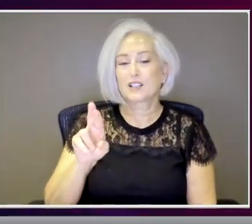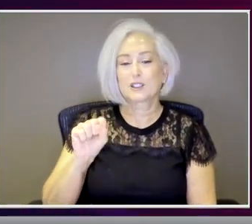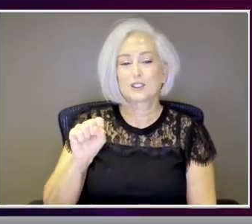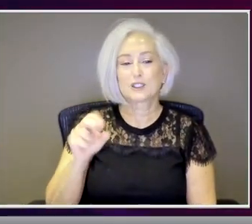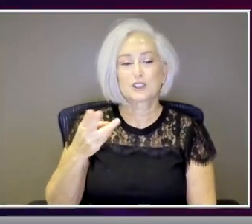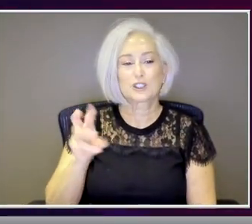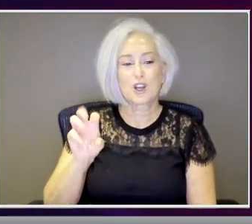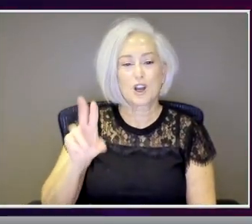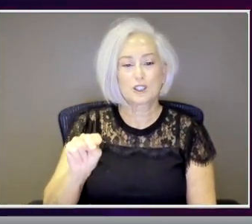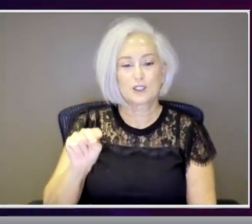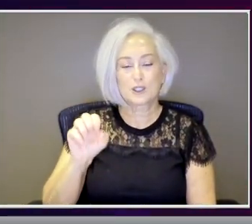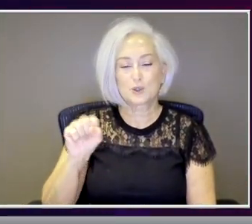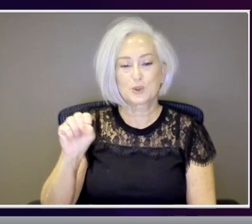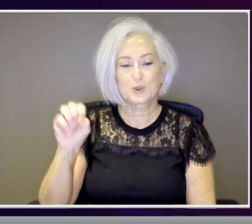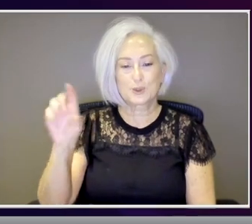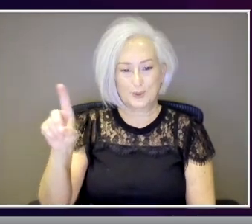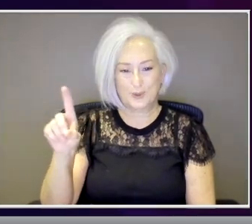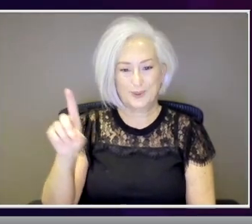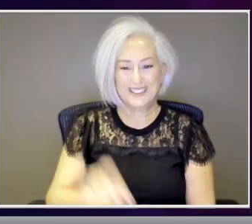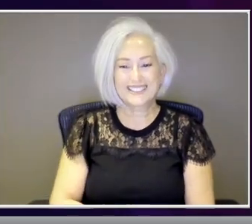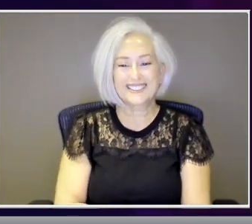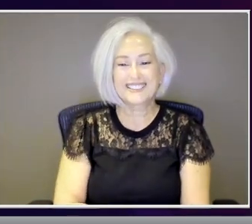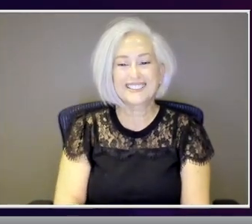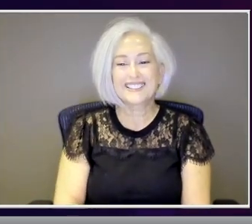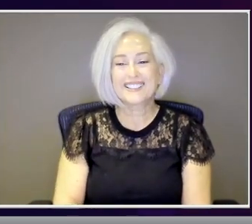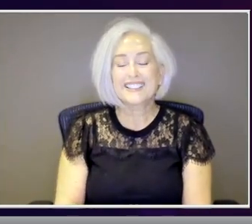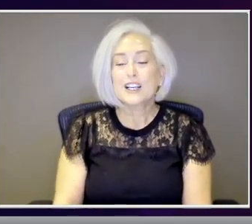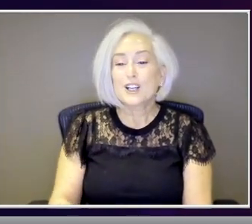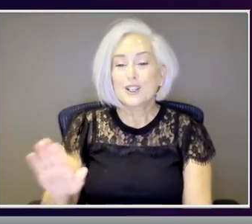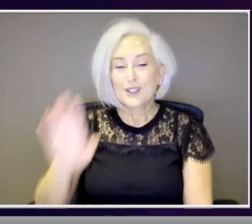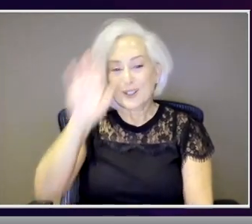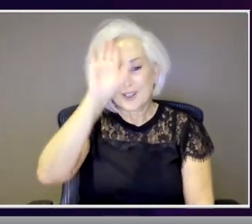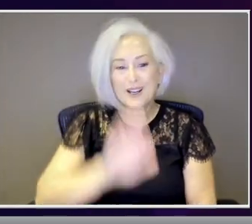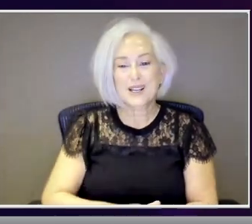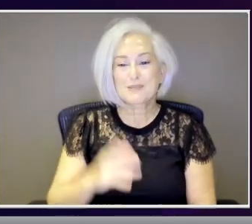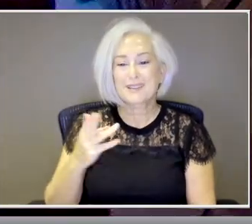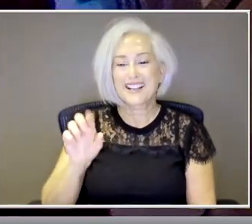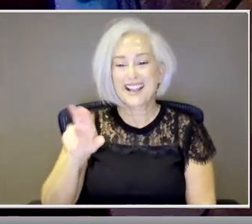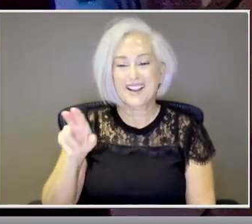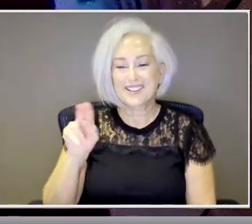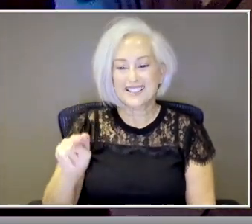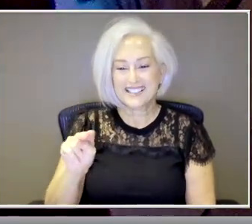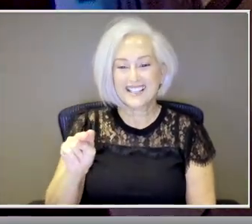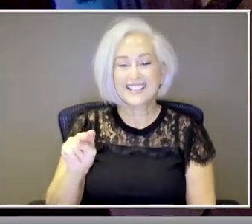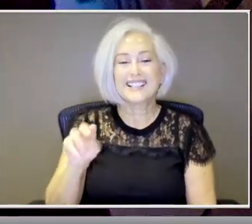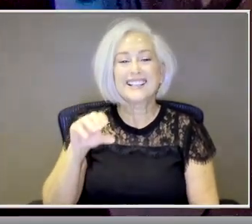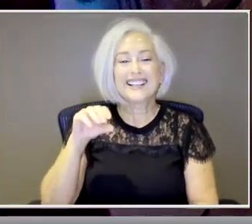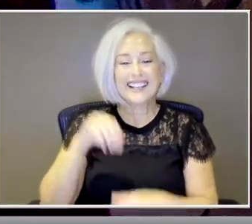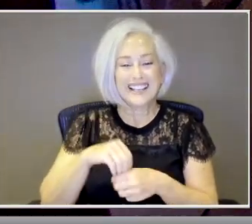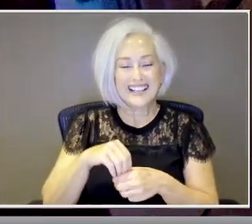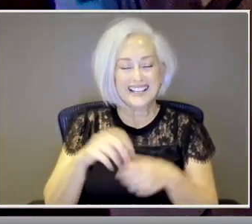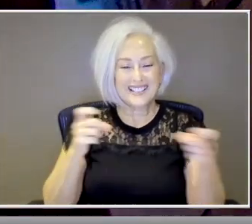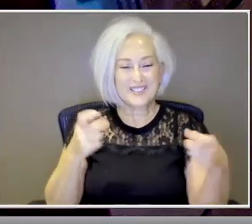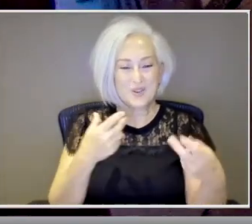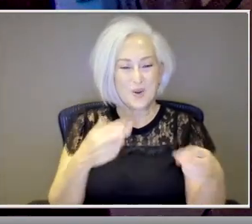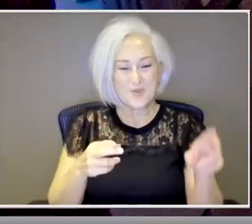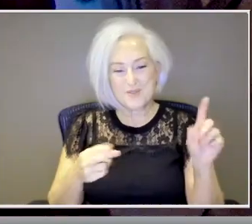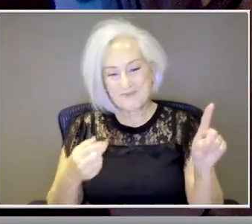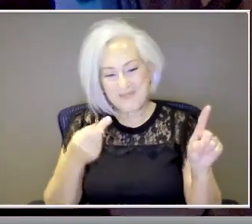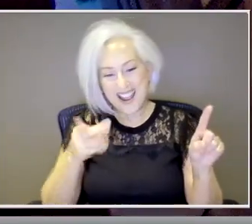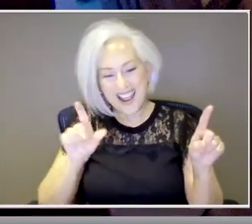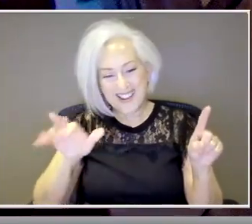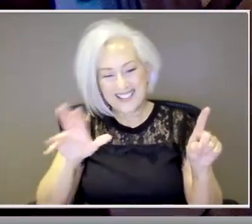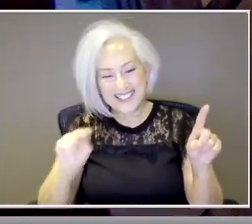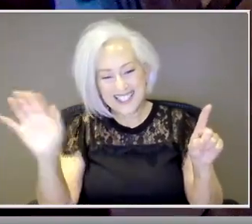at that journey. Oh, and we have her husband, Harrison, who's in the control room. Can we show a shot of Harrison? There he is. Oh, he's